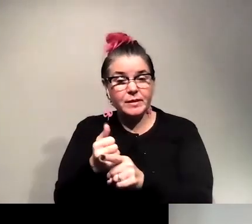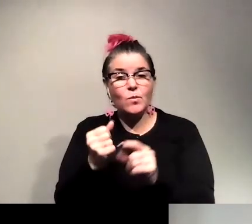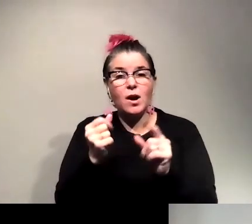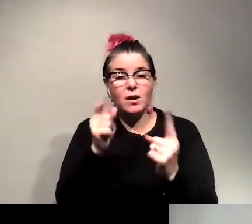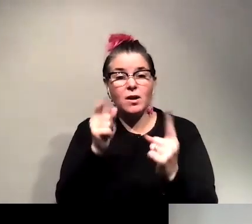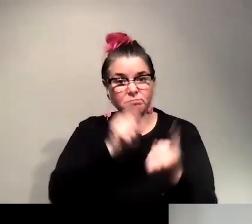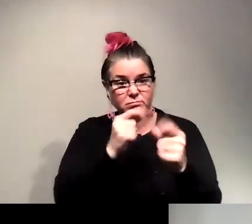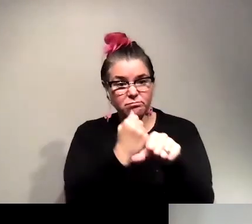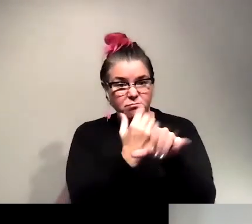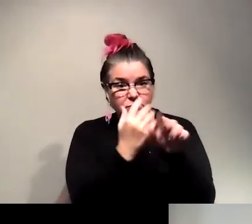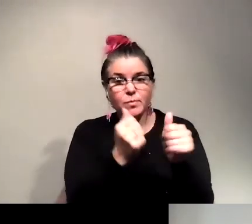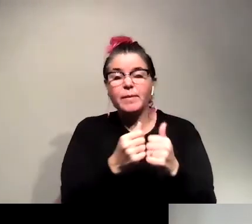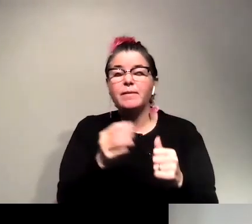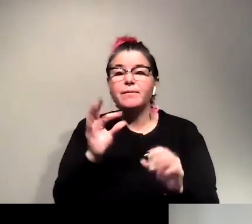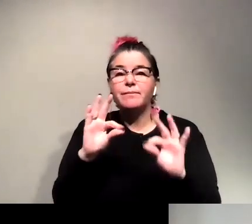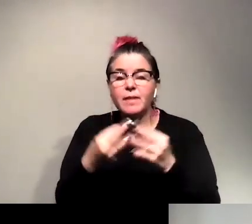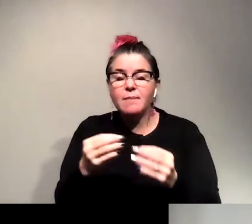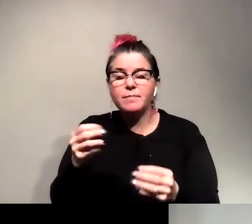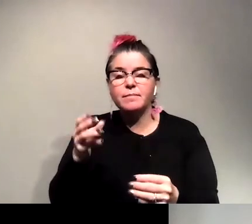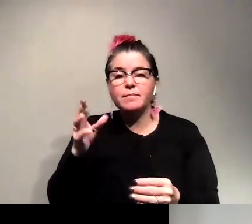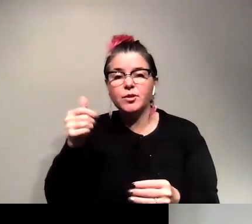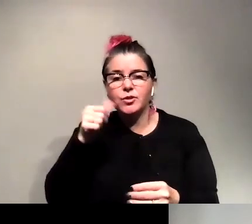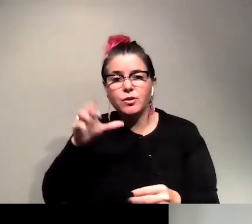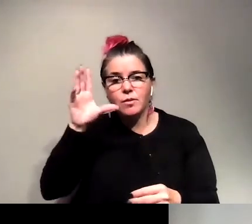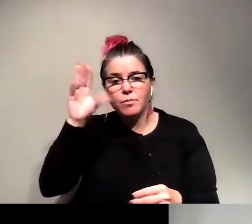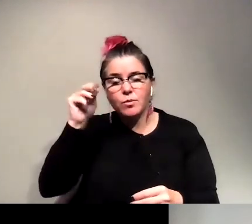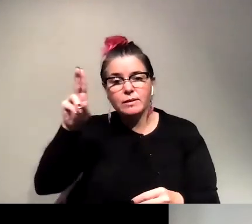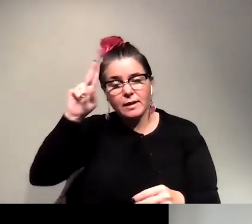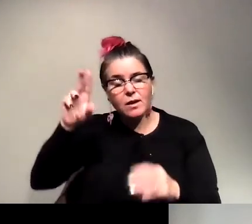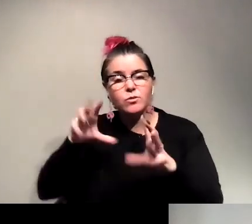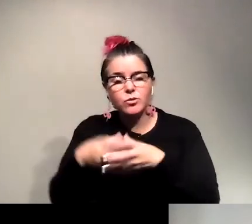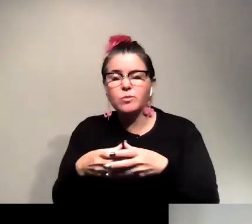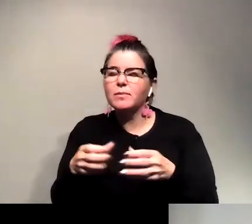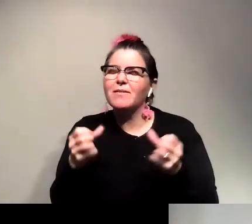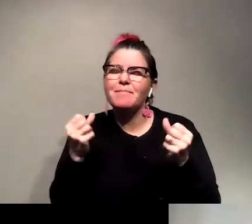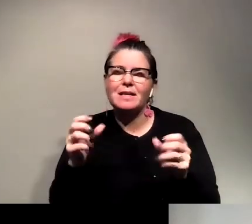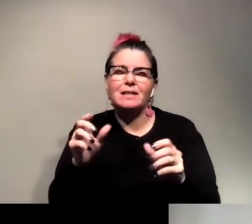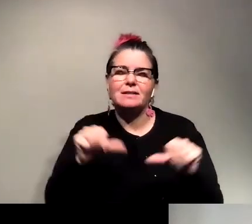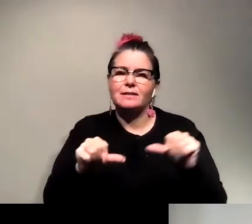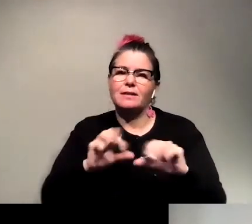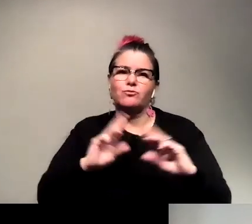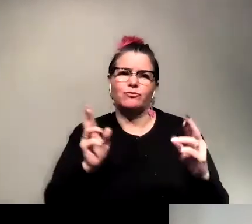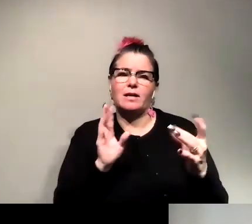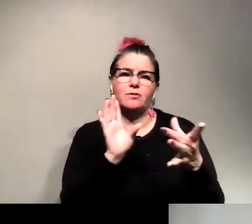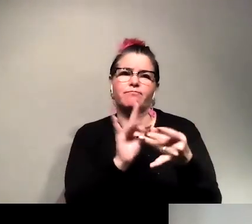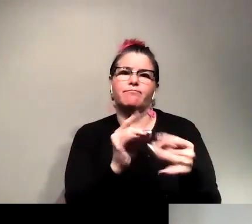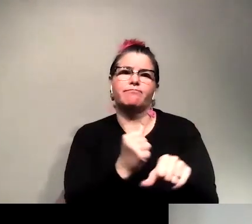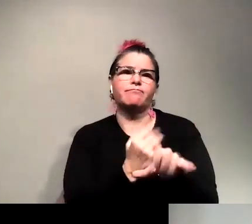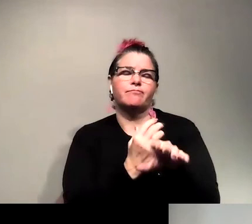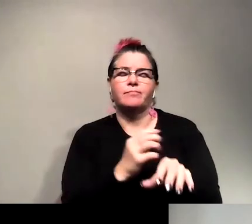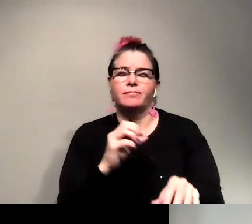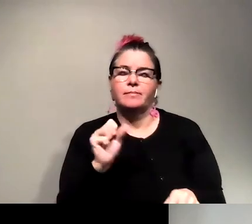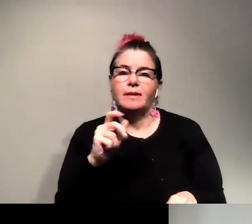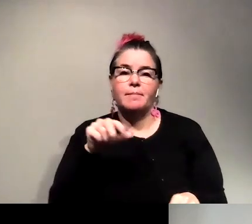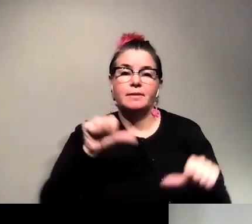your family, with your scout troop, with your class, go ahead and sign up. We've got tons of scientists ready to go and talk to you at